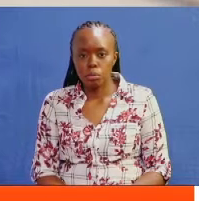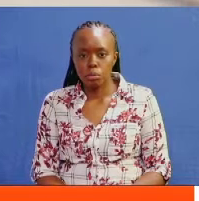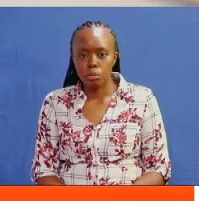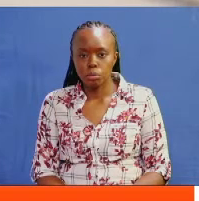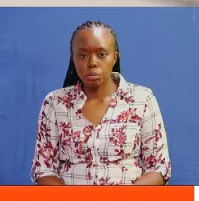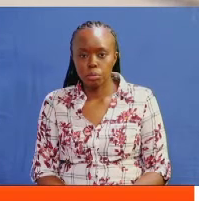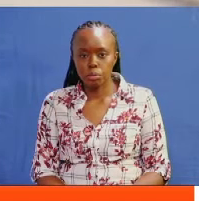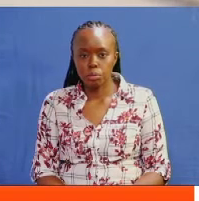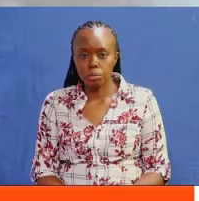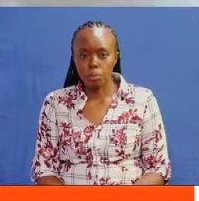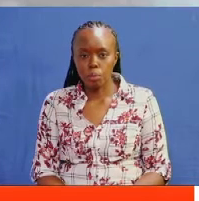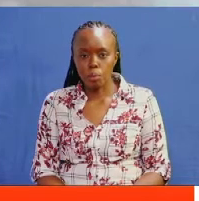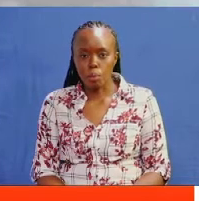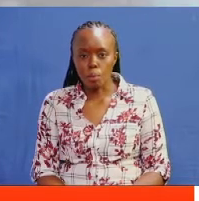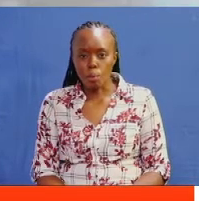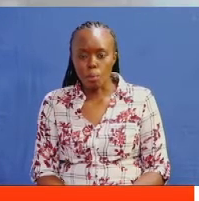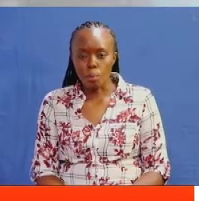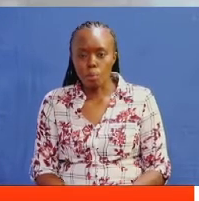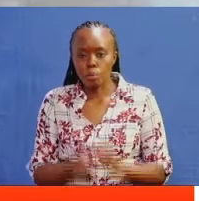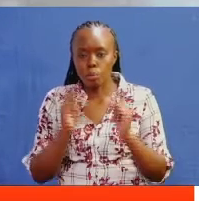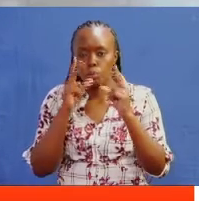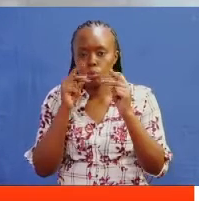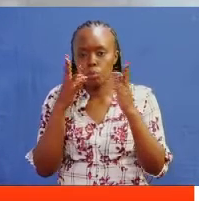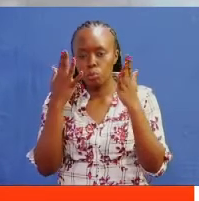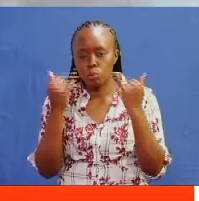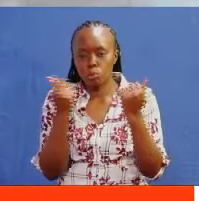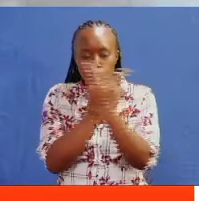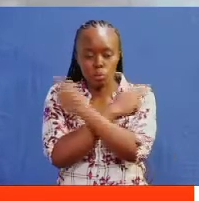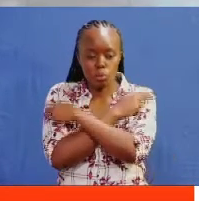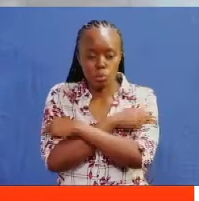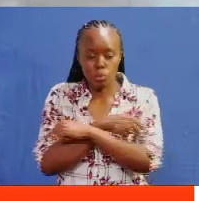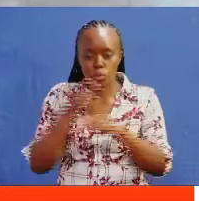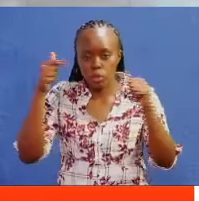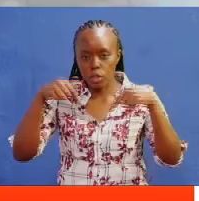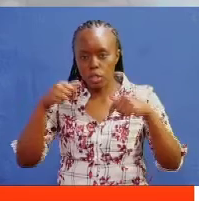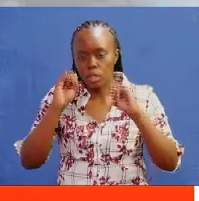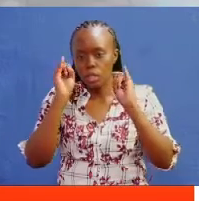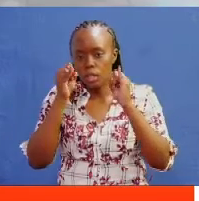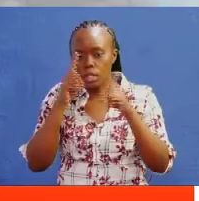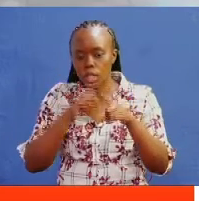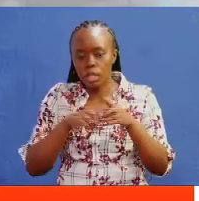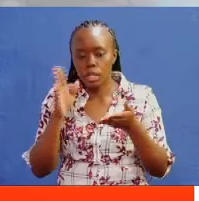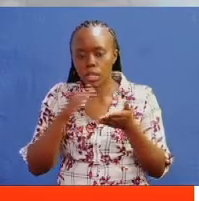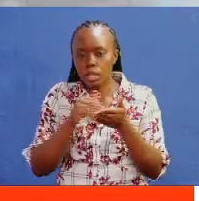Nairobi. We'll take another short break right here on KUTV Primetime News. When we come back, we have more